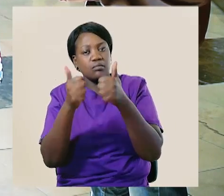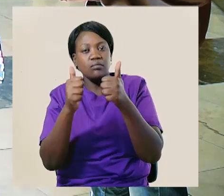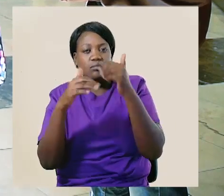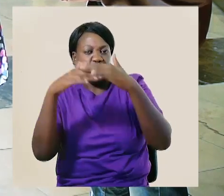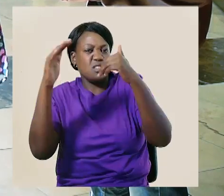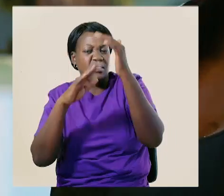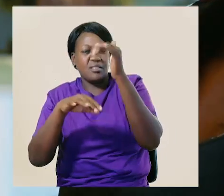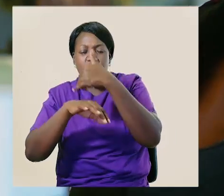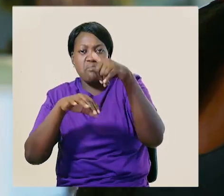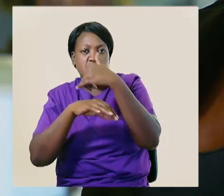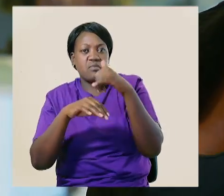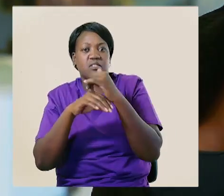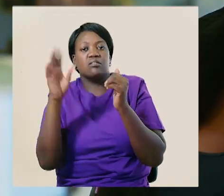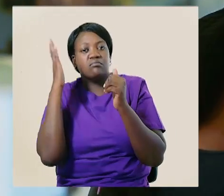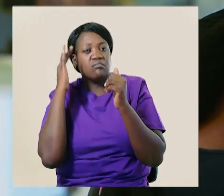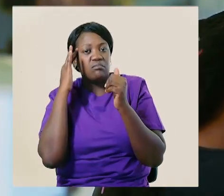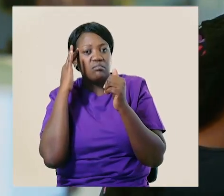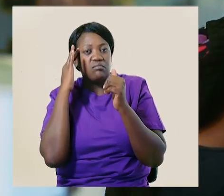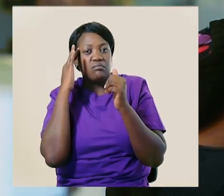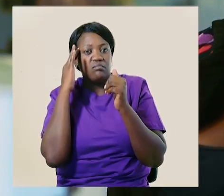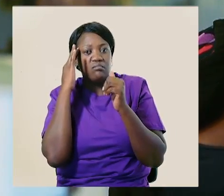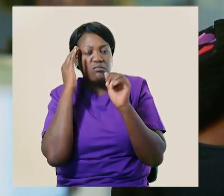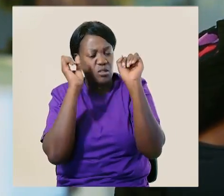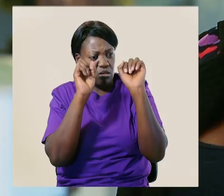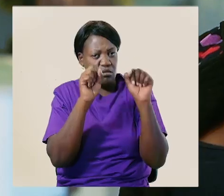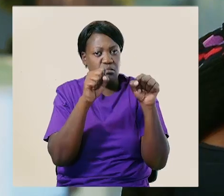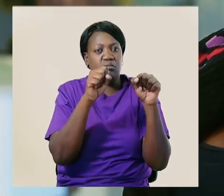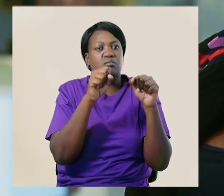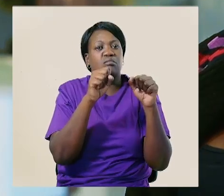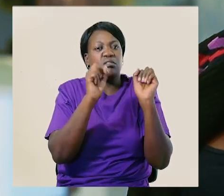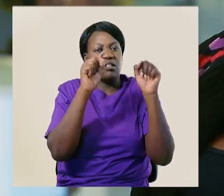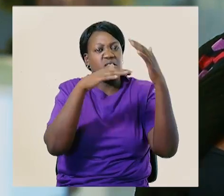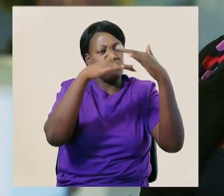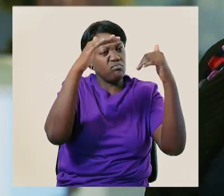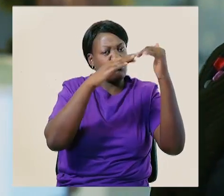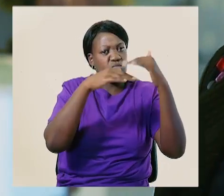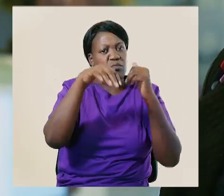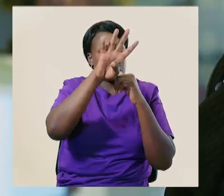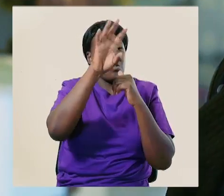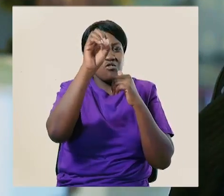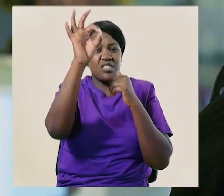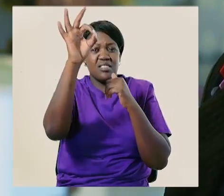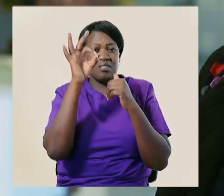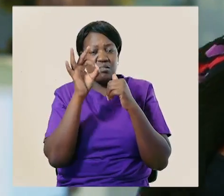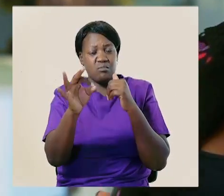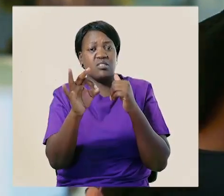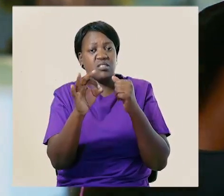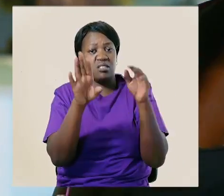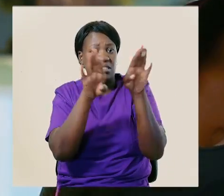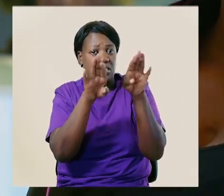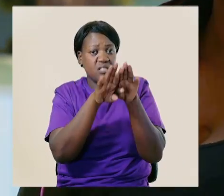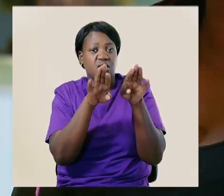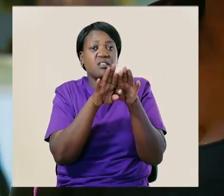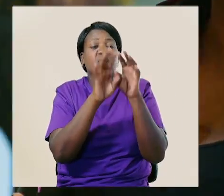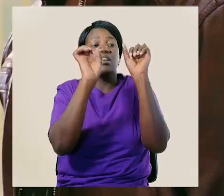build a new mall. Yeah. And you guys know, I'm a registered construction company. My company did 40% of the construction work here at Grove Mall. I can